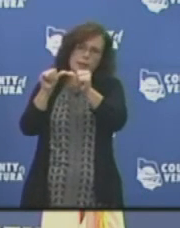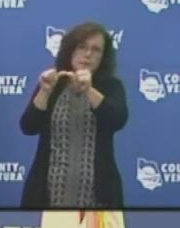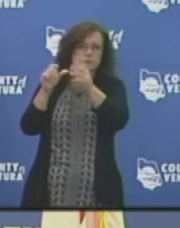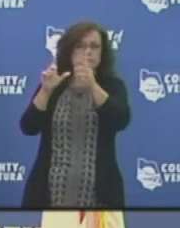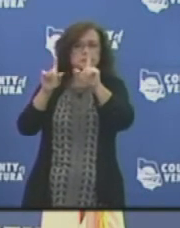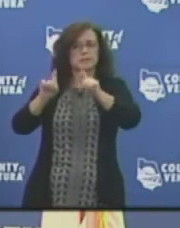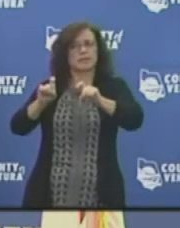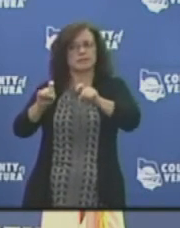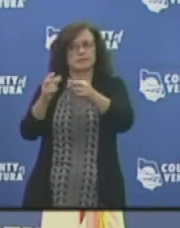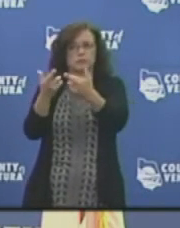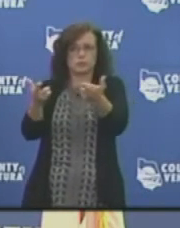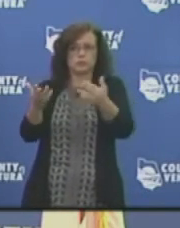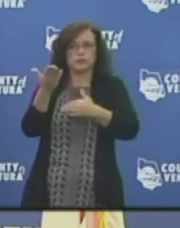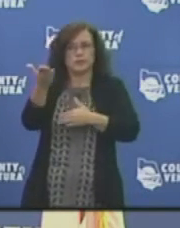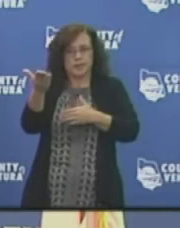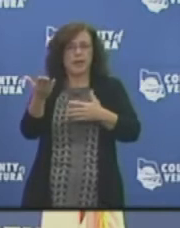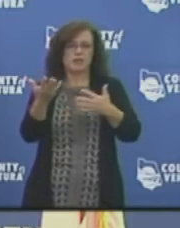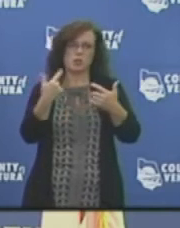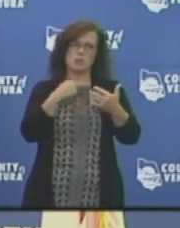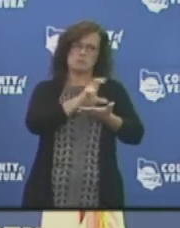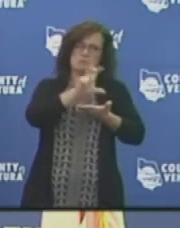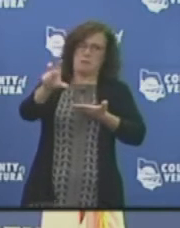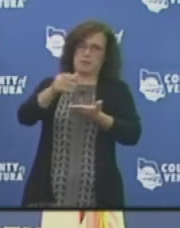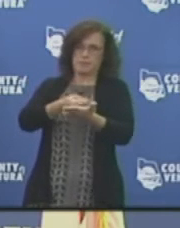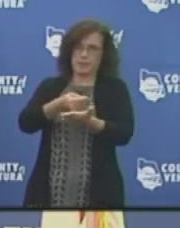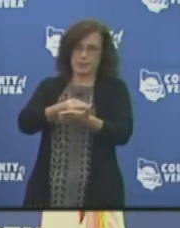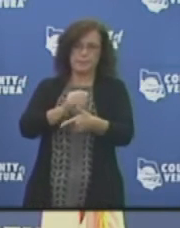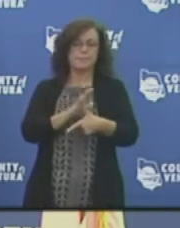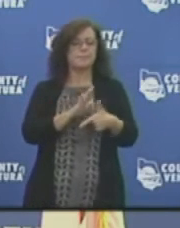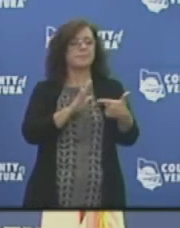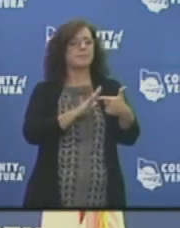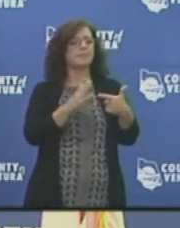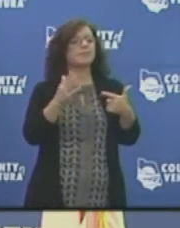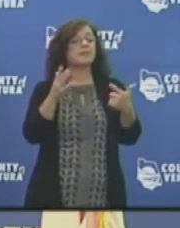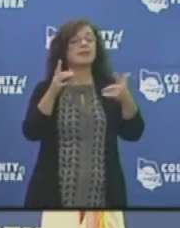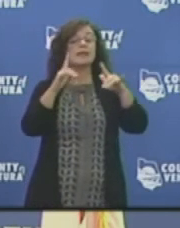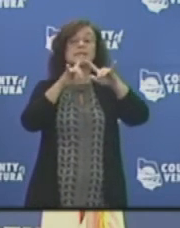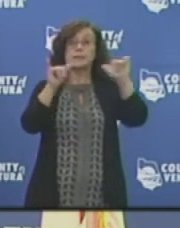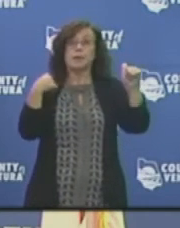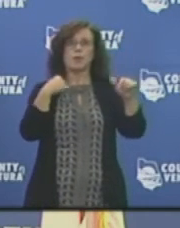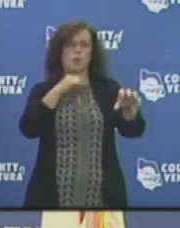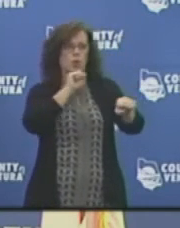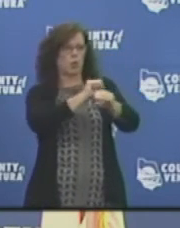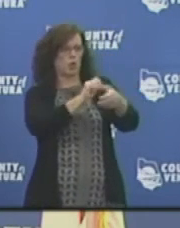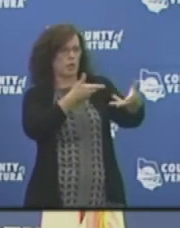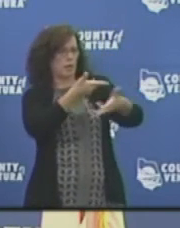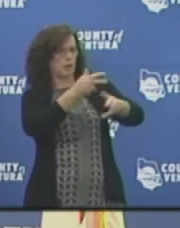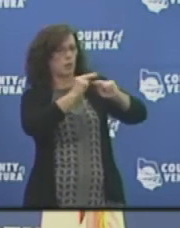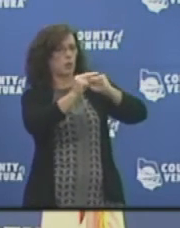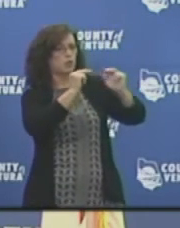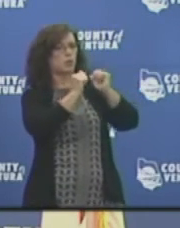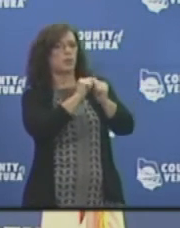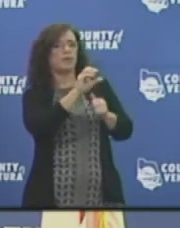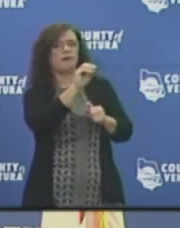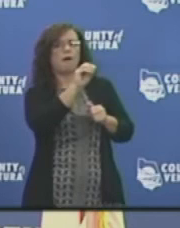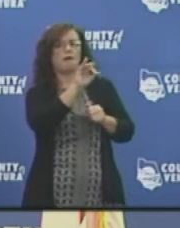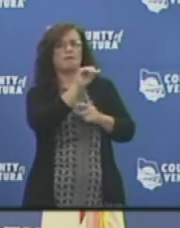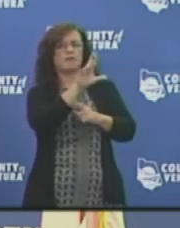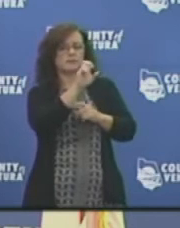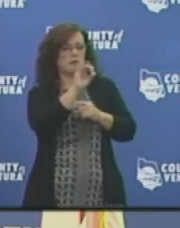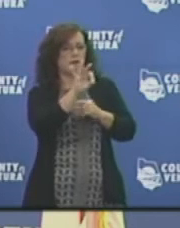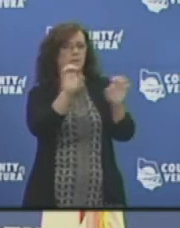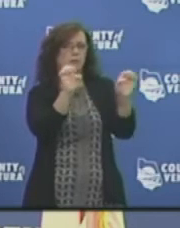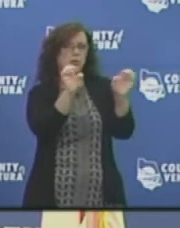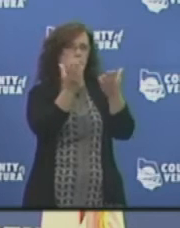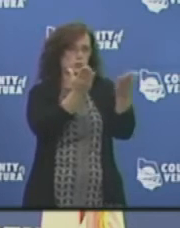that. And we're also working with our Office of Emergency Services and Healthcare Agency to diversify the